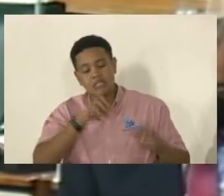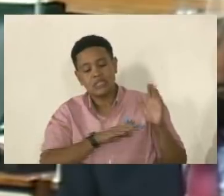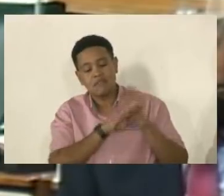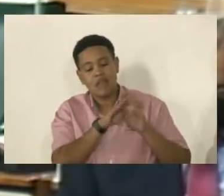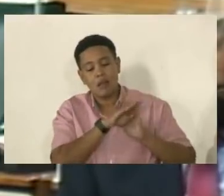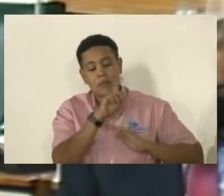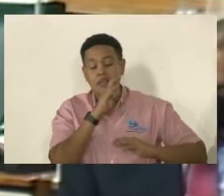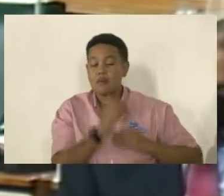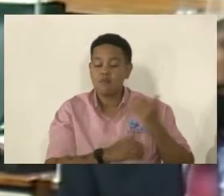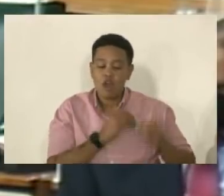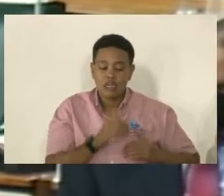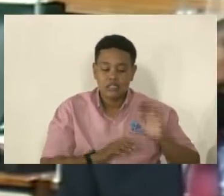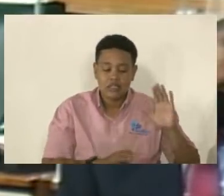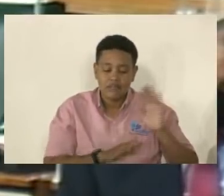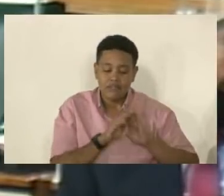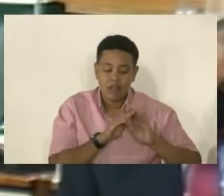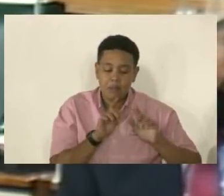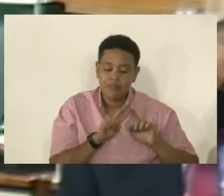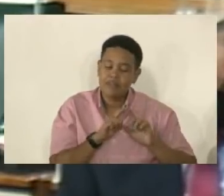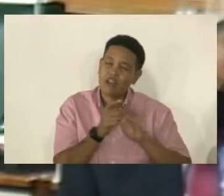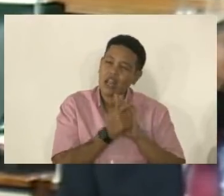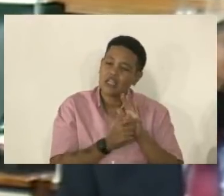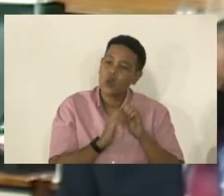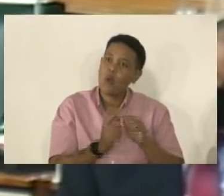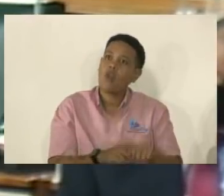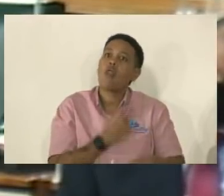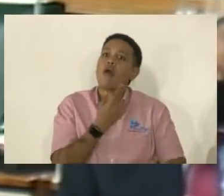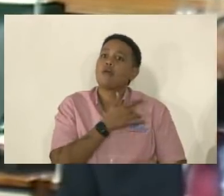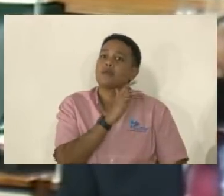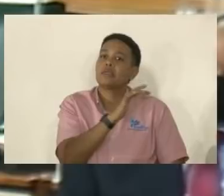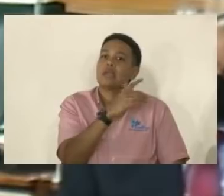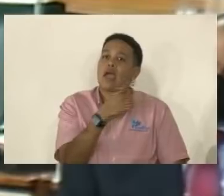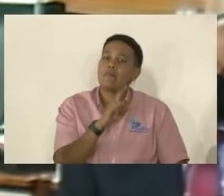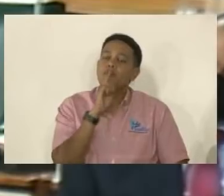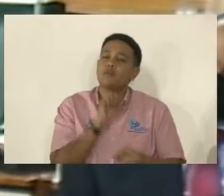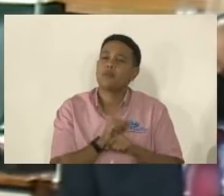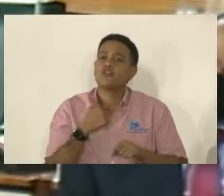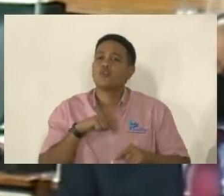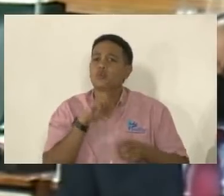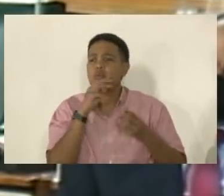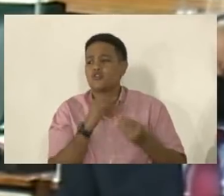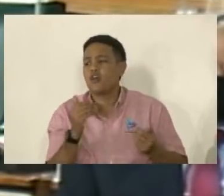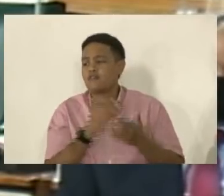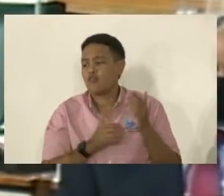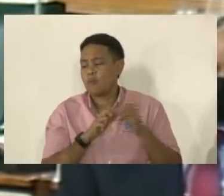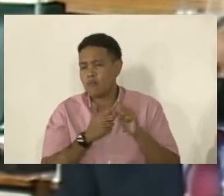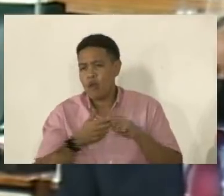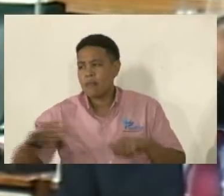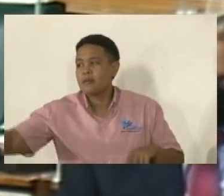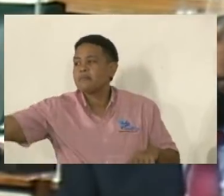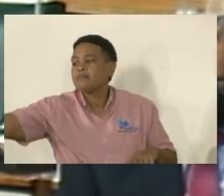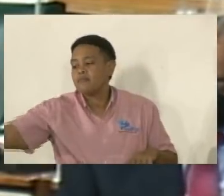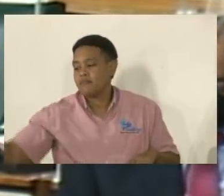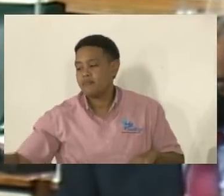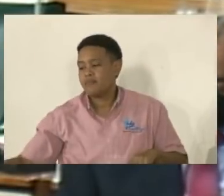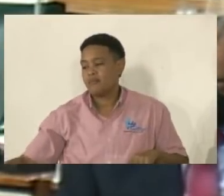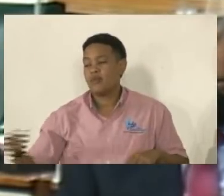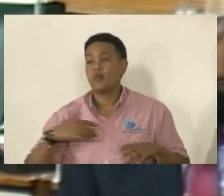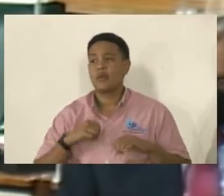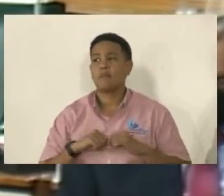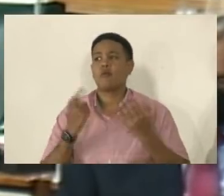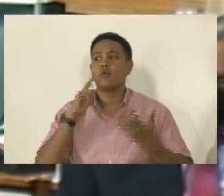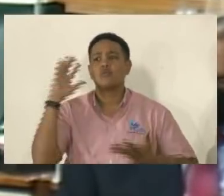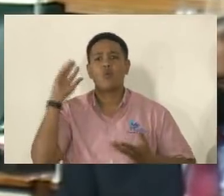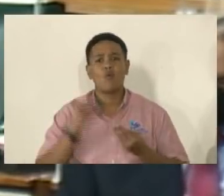of developing legislation and just how long it is. So to ensure that we were able to solve some problems, we've broken the overhaul of the Act into